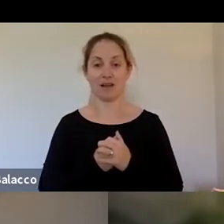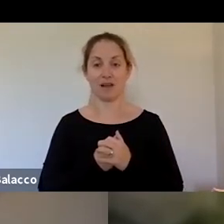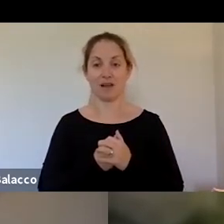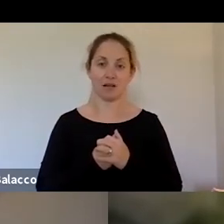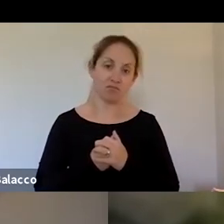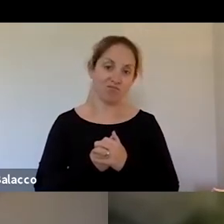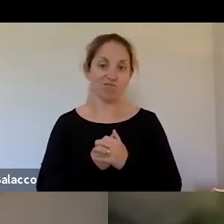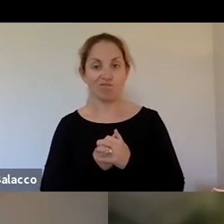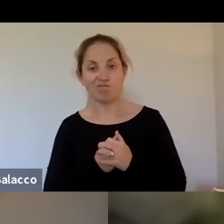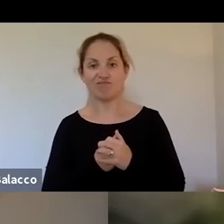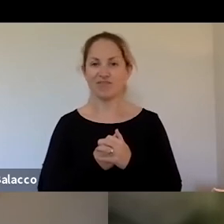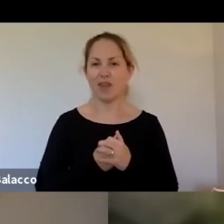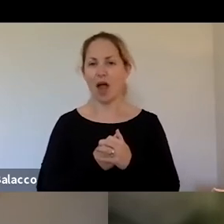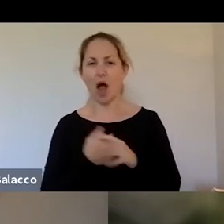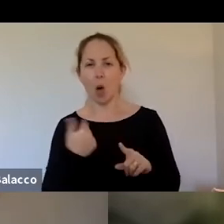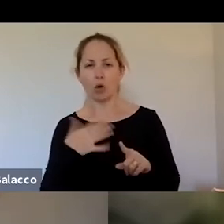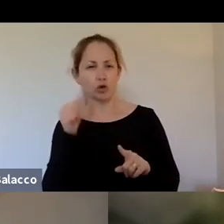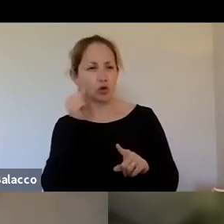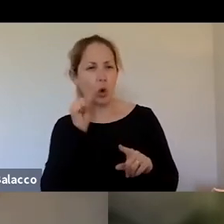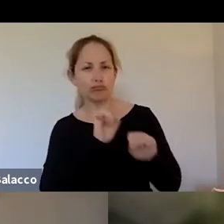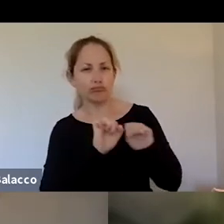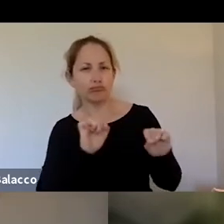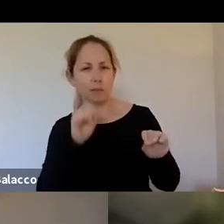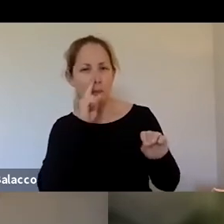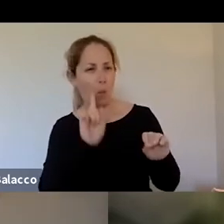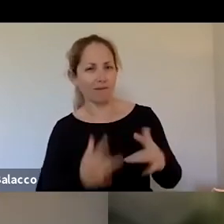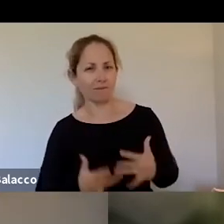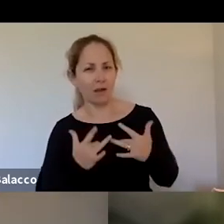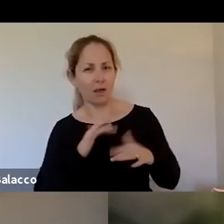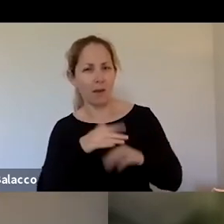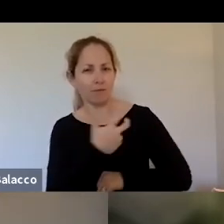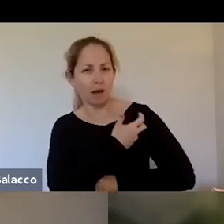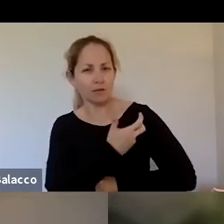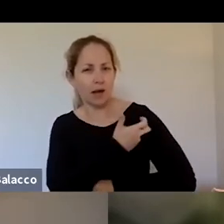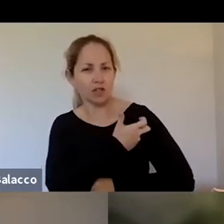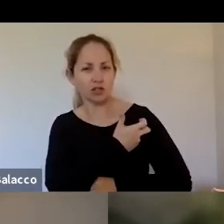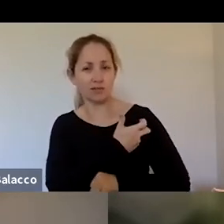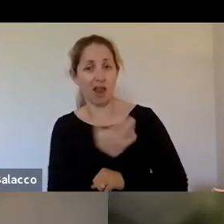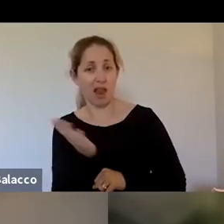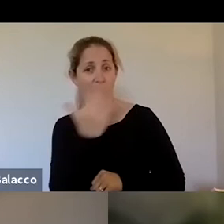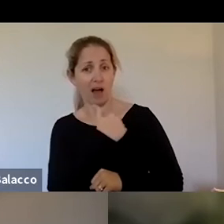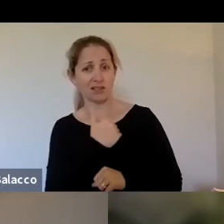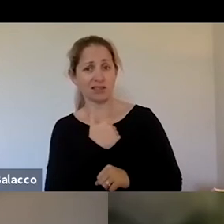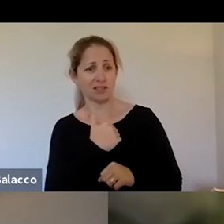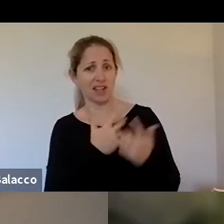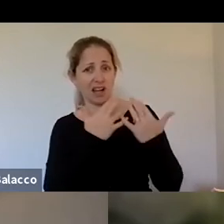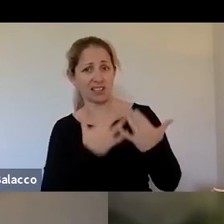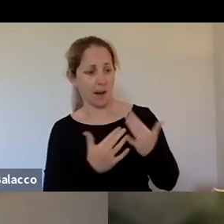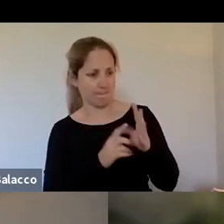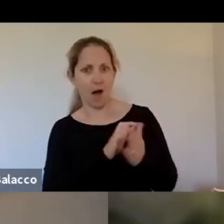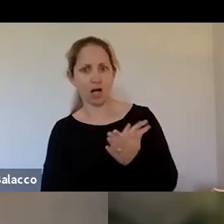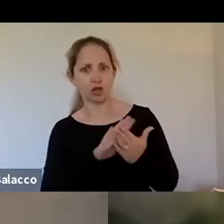how sentiments around things like vaccination have shifted since March. We've seen a lot of discussion here and a lot of kind of shifting ground